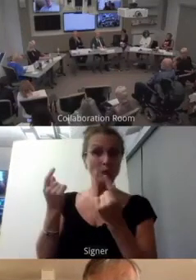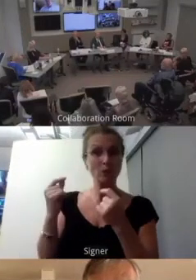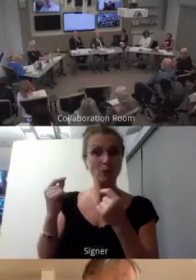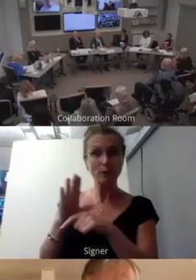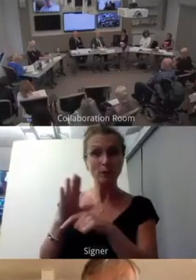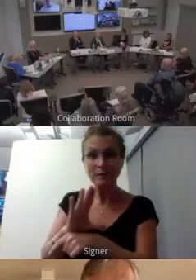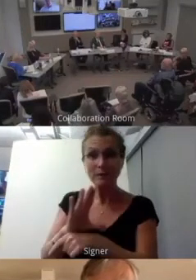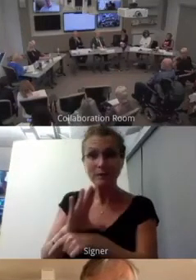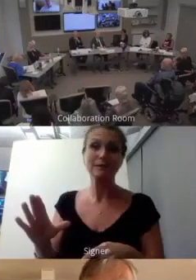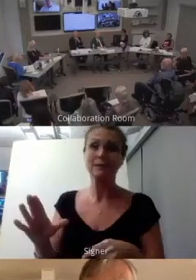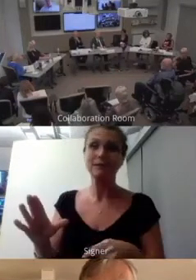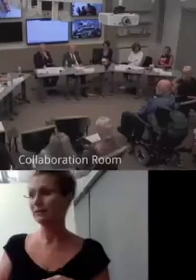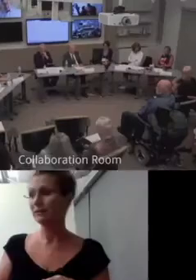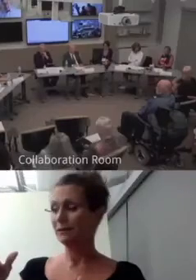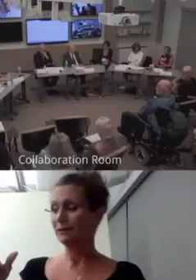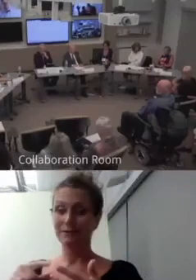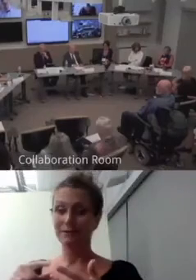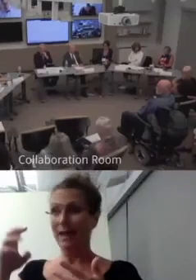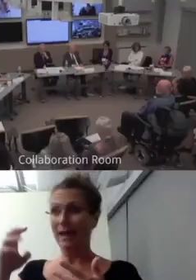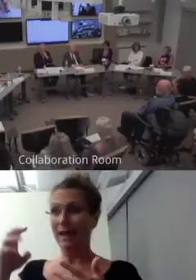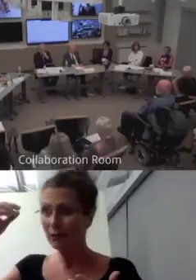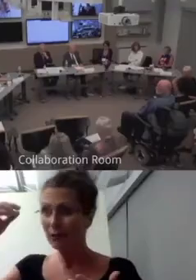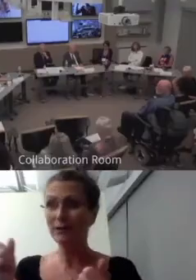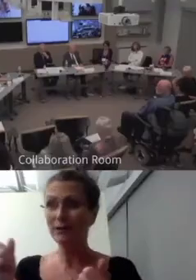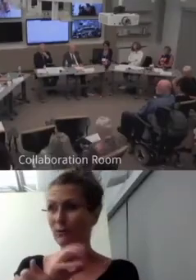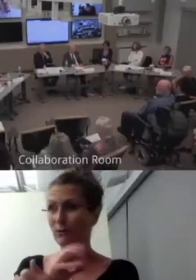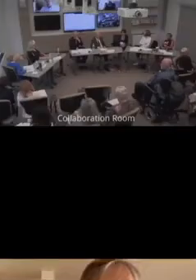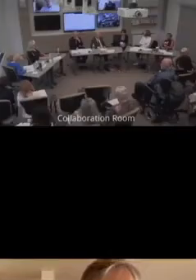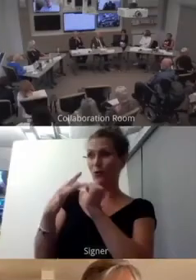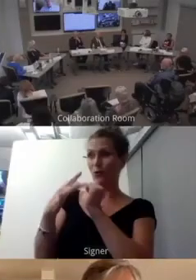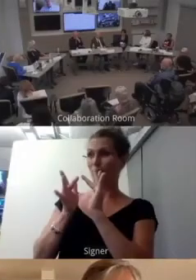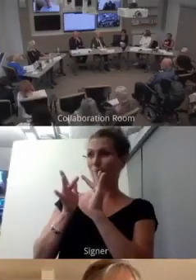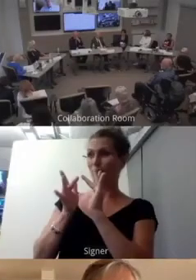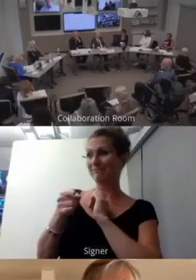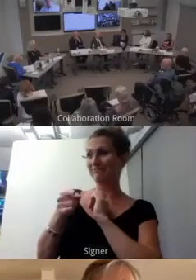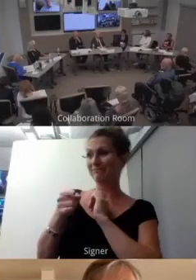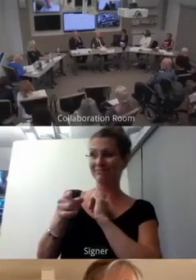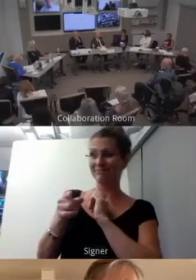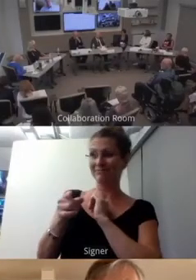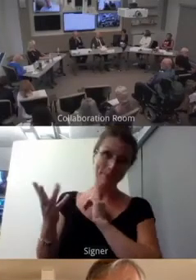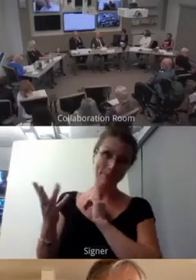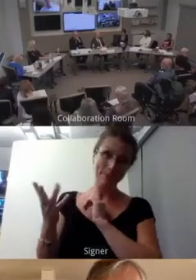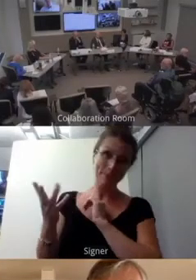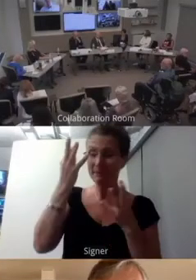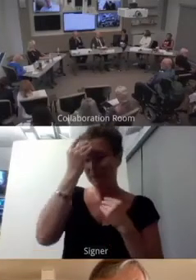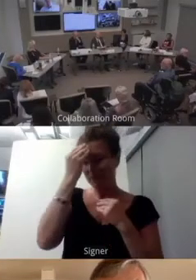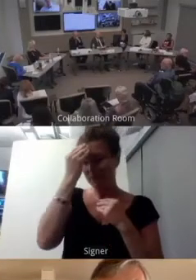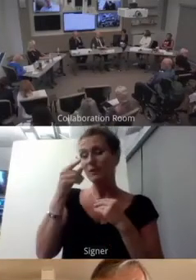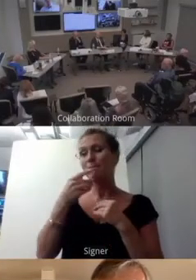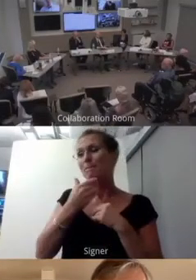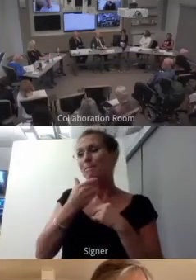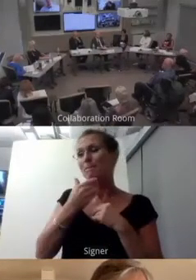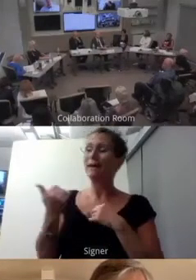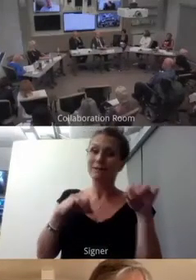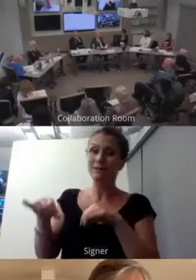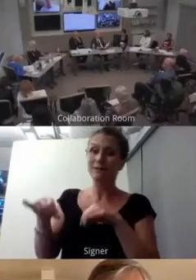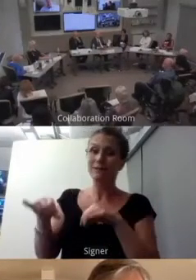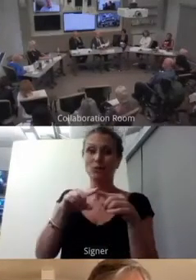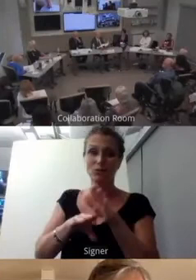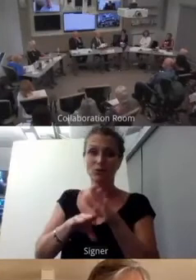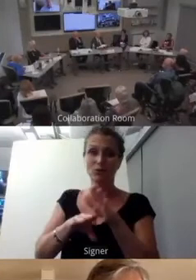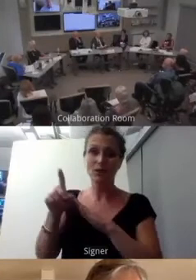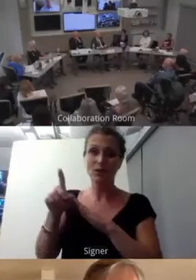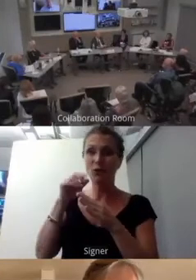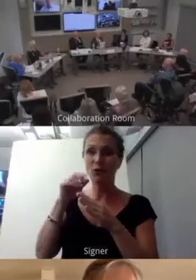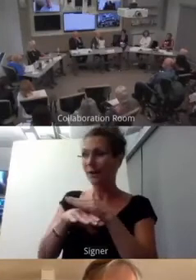think spending time thinking about those standards and how that works, whether it's in education, in your